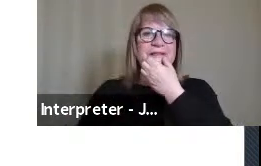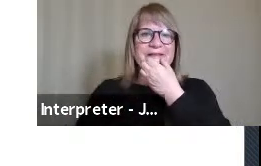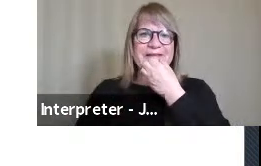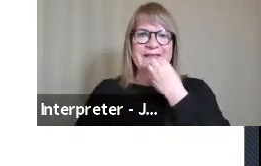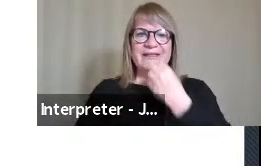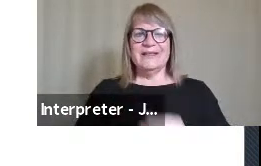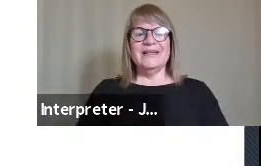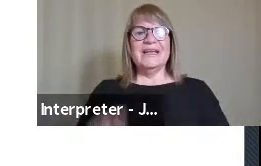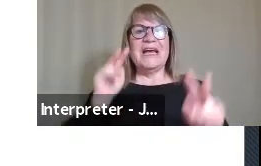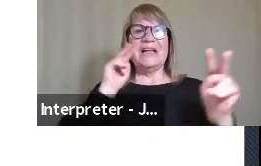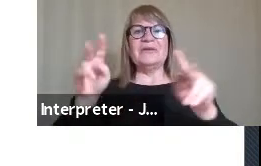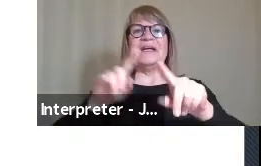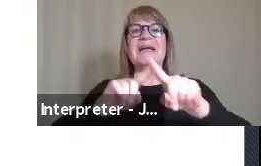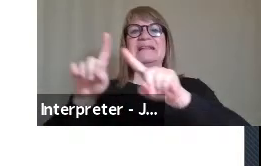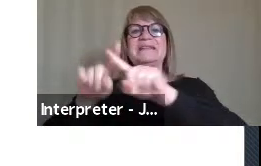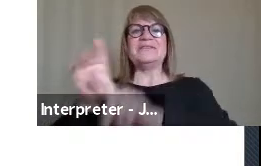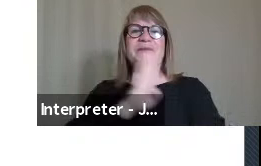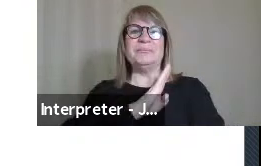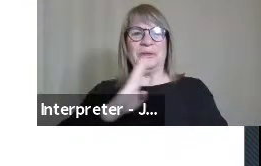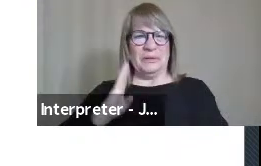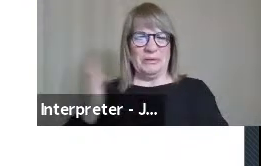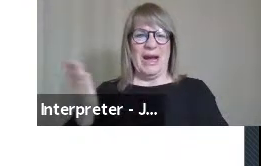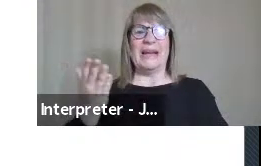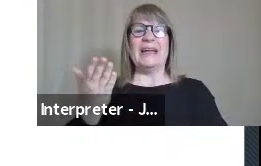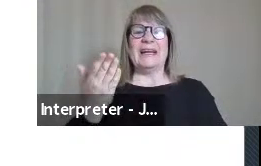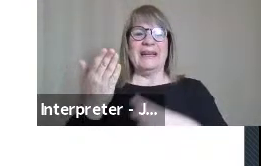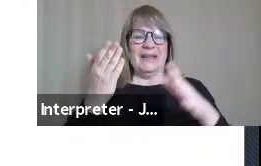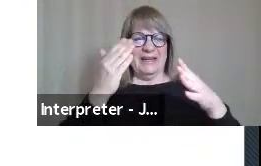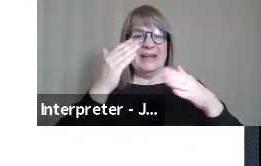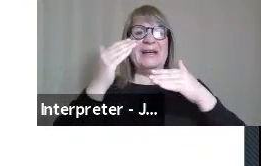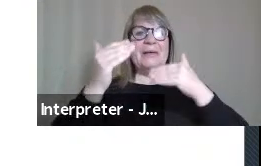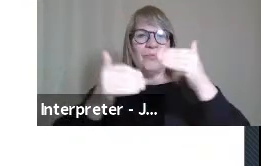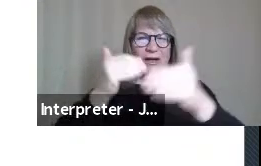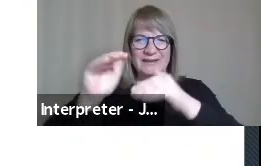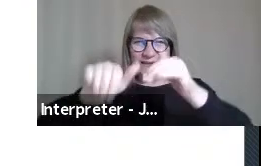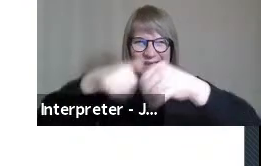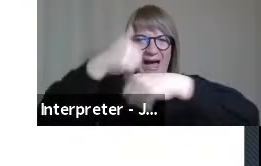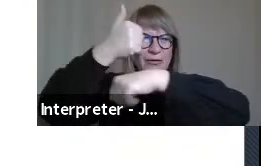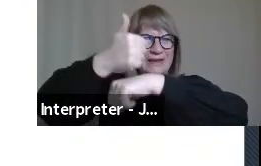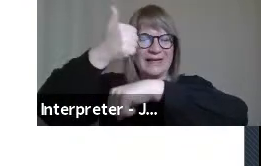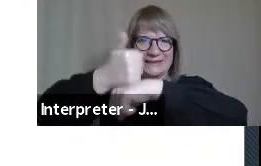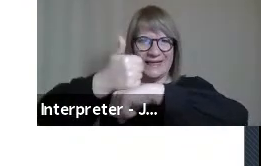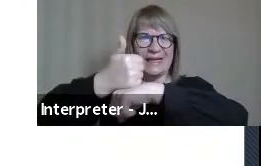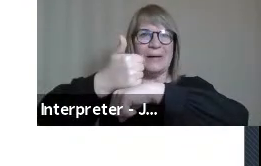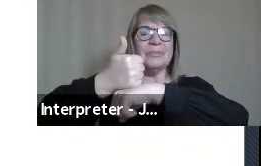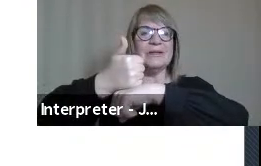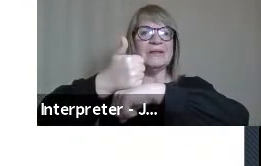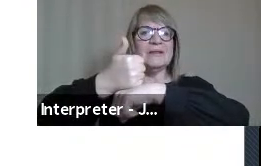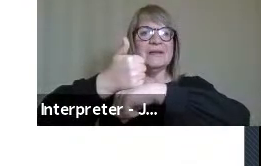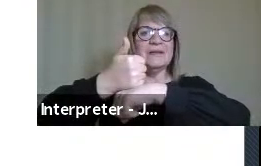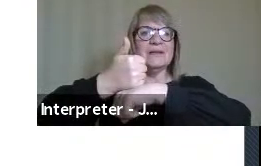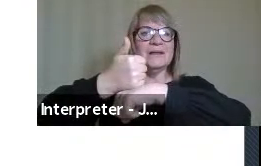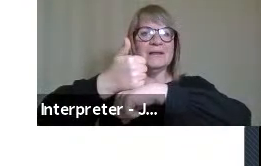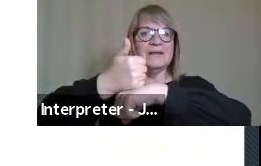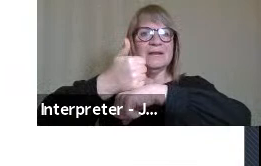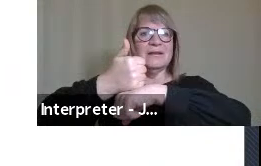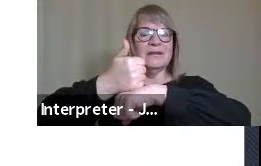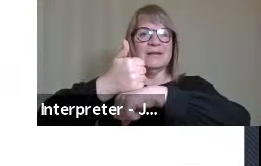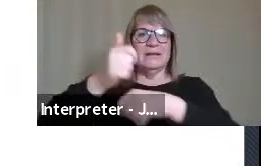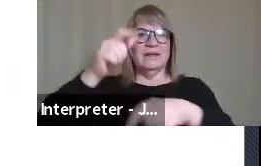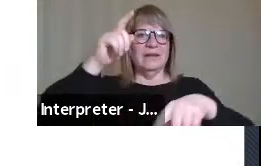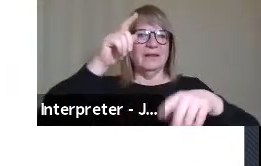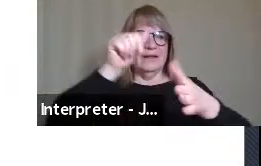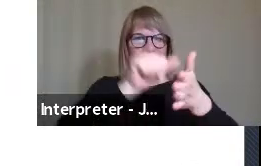processes that states set up to facilitate sterilization so each state had a different format